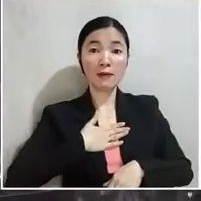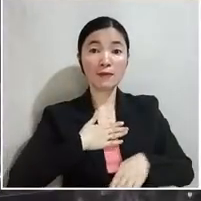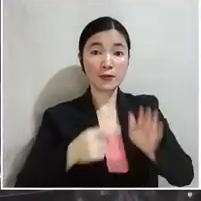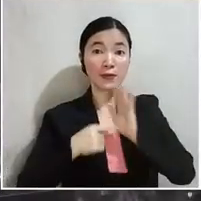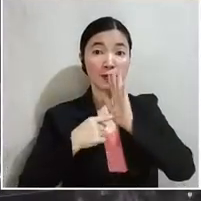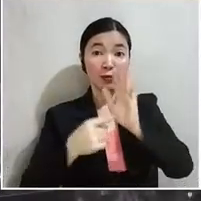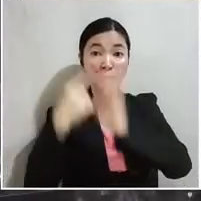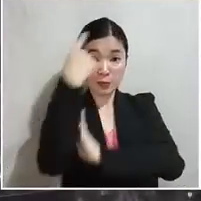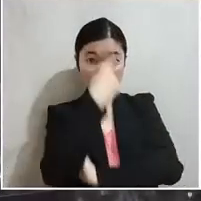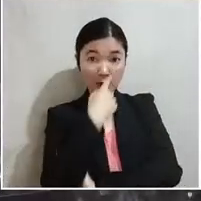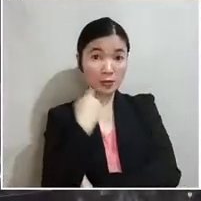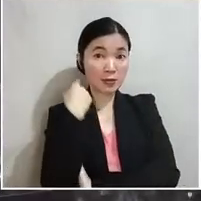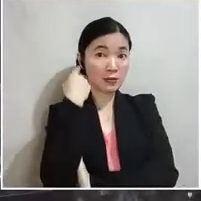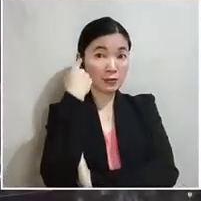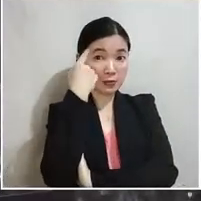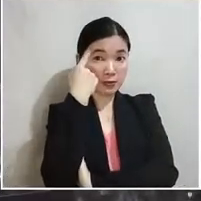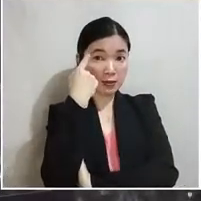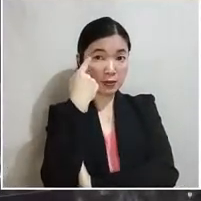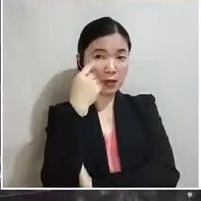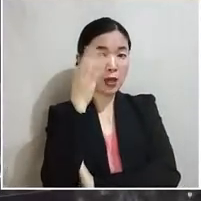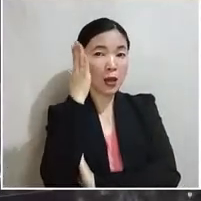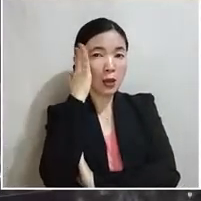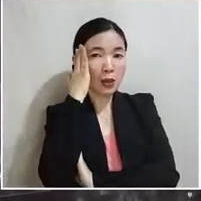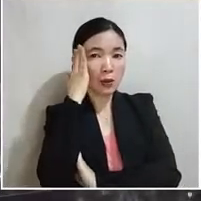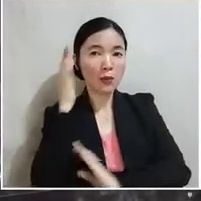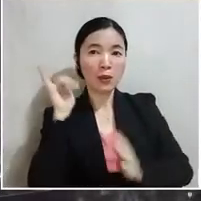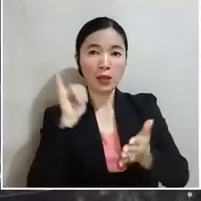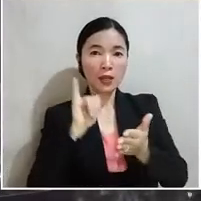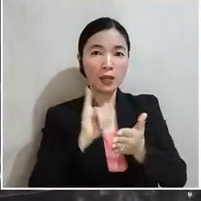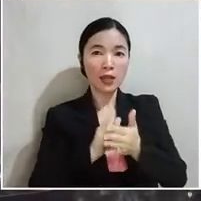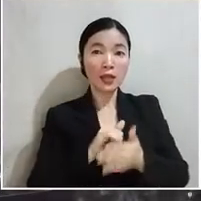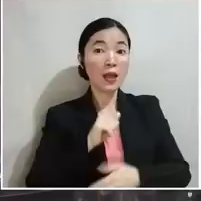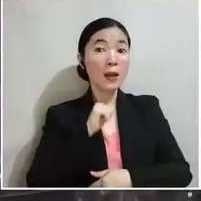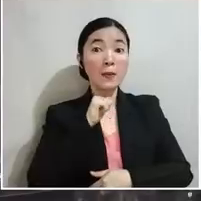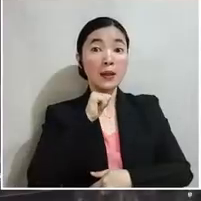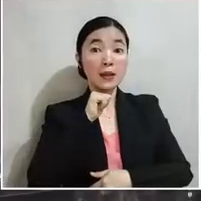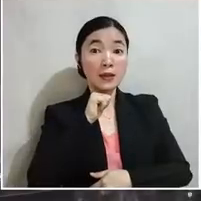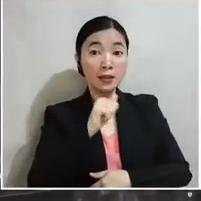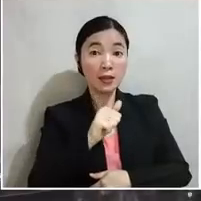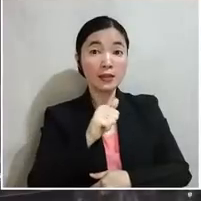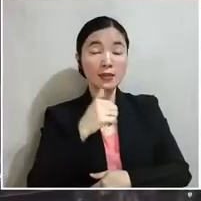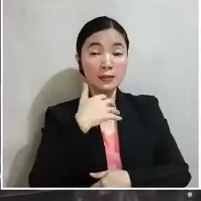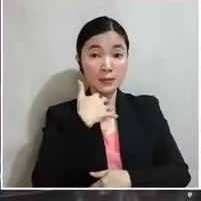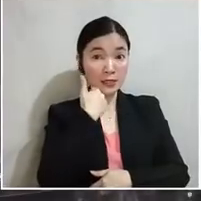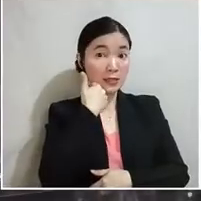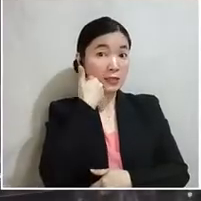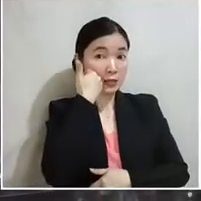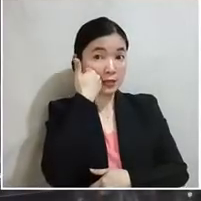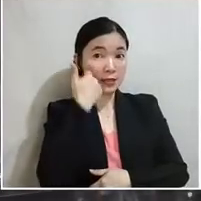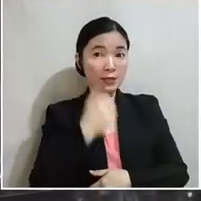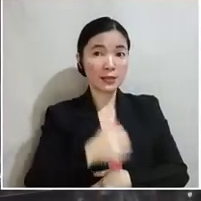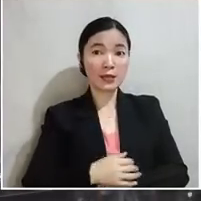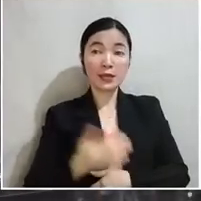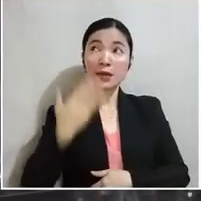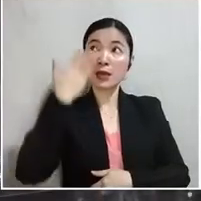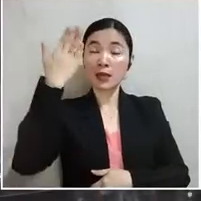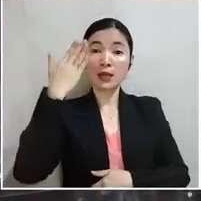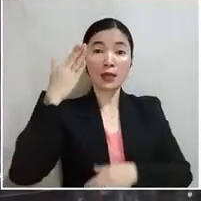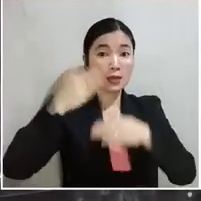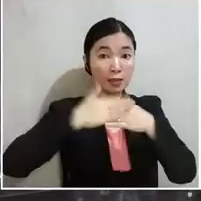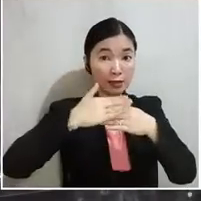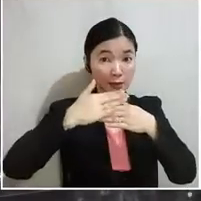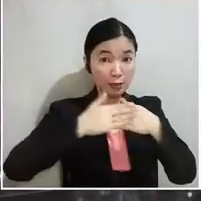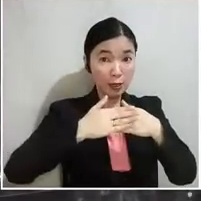flint, knowing that I shall not be put to shame. He is near who upholds